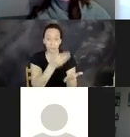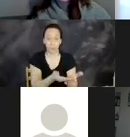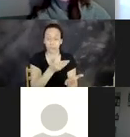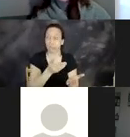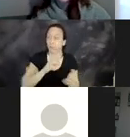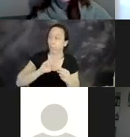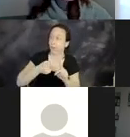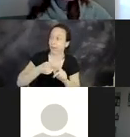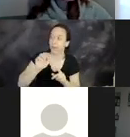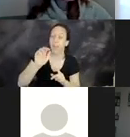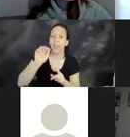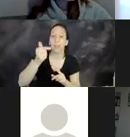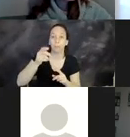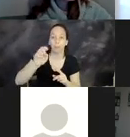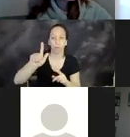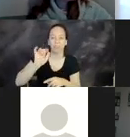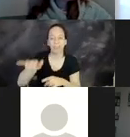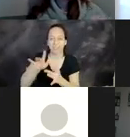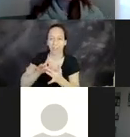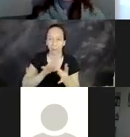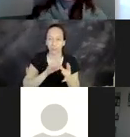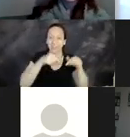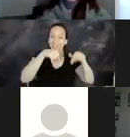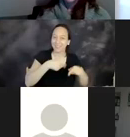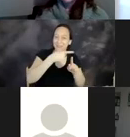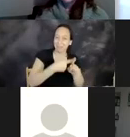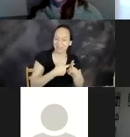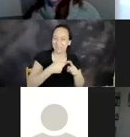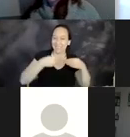of April. We're doing outreach about that. This month has been Sales Network.